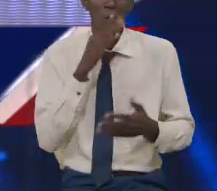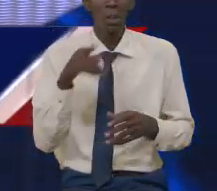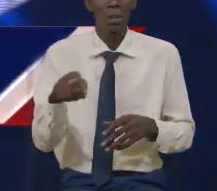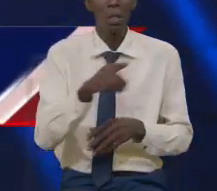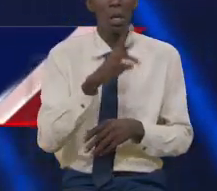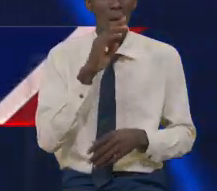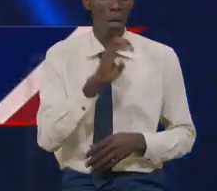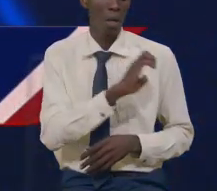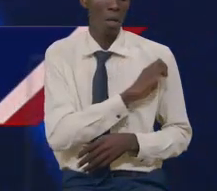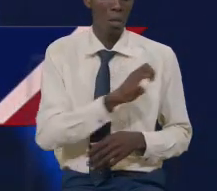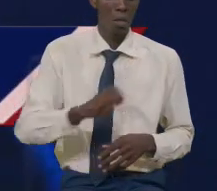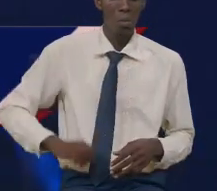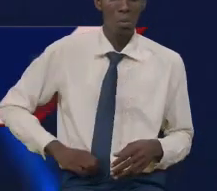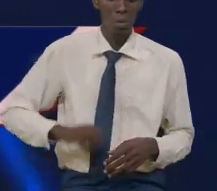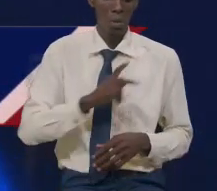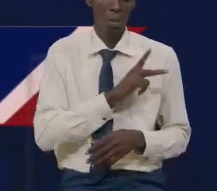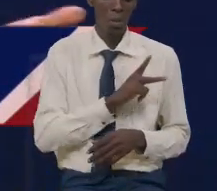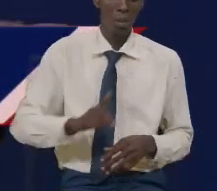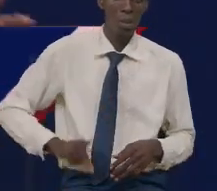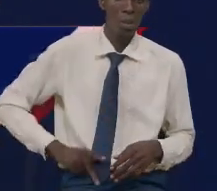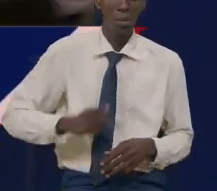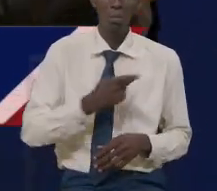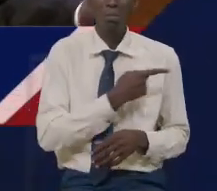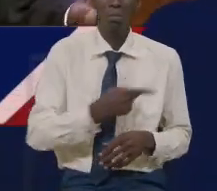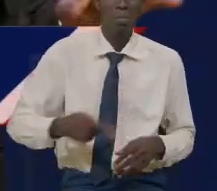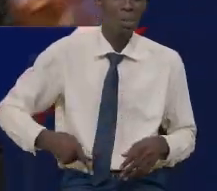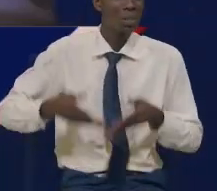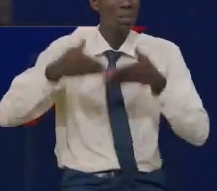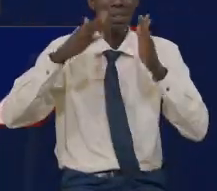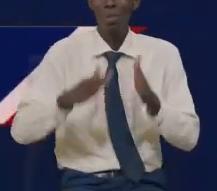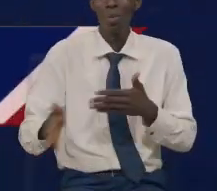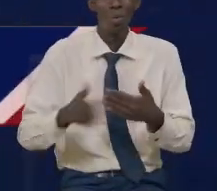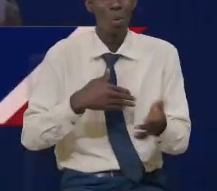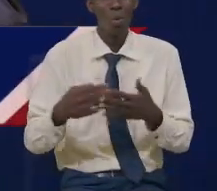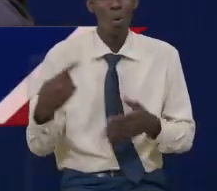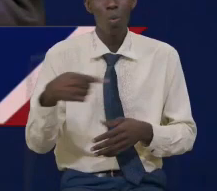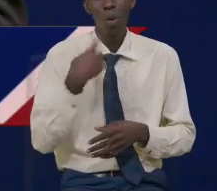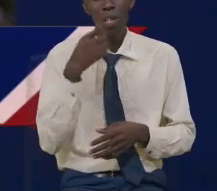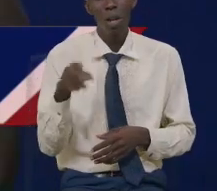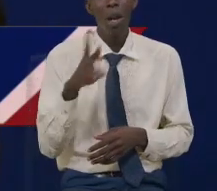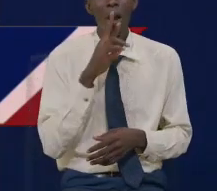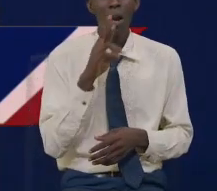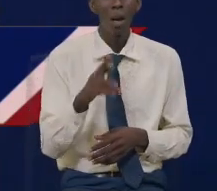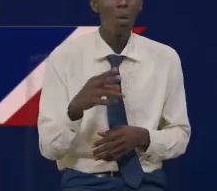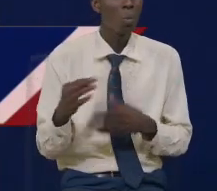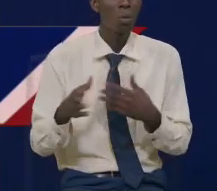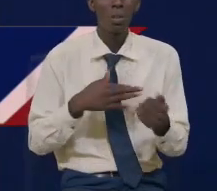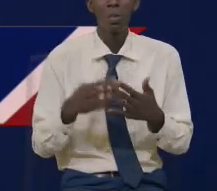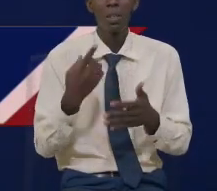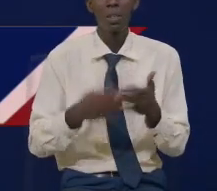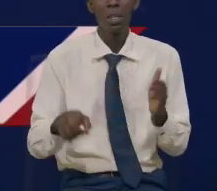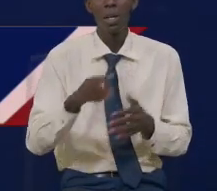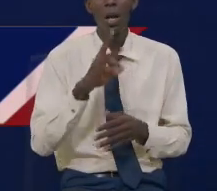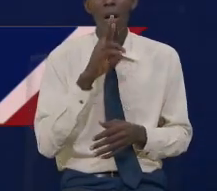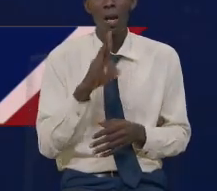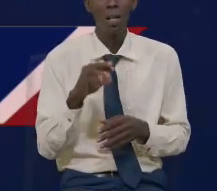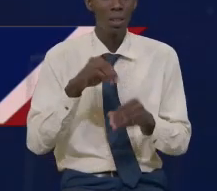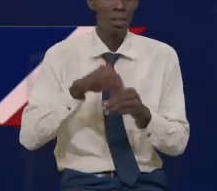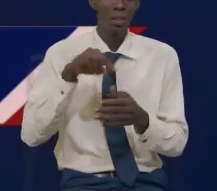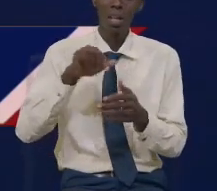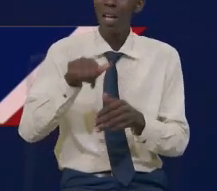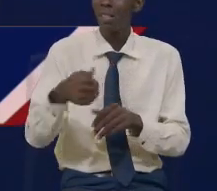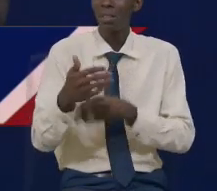they are kings or they are princes or they are leaders, whatever they are, whoever they are, in any generation, God